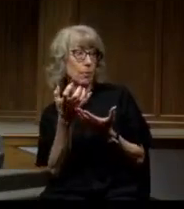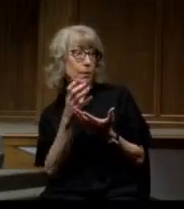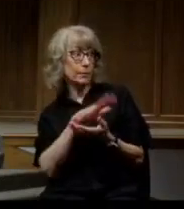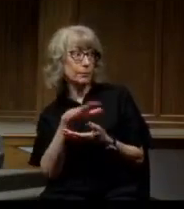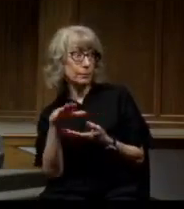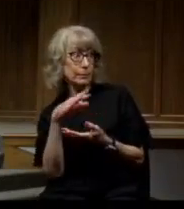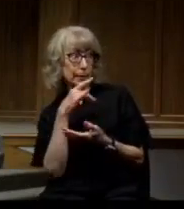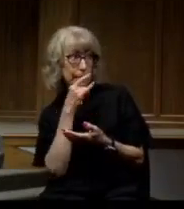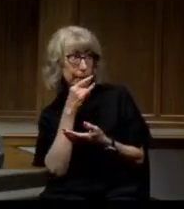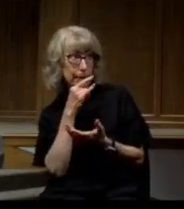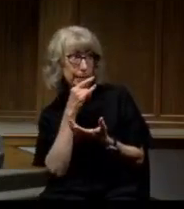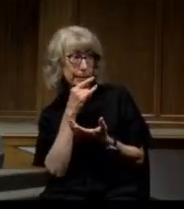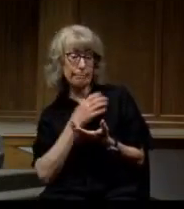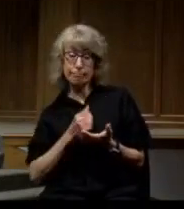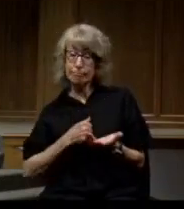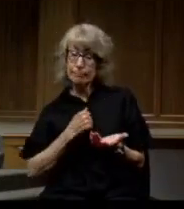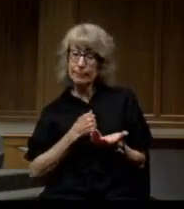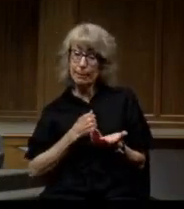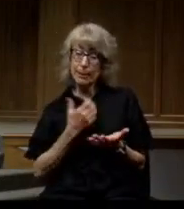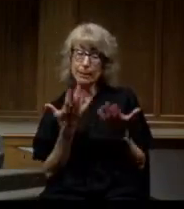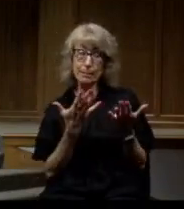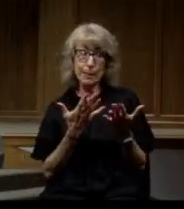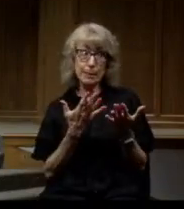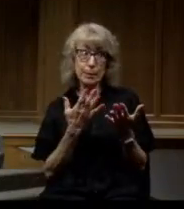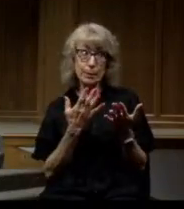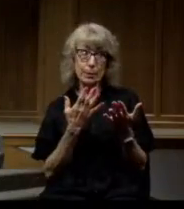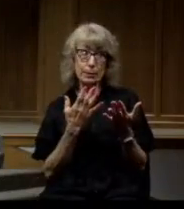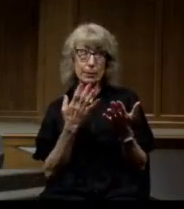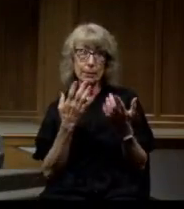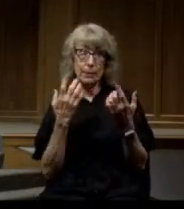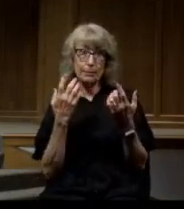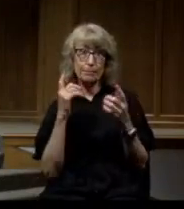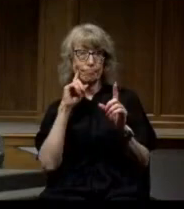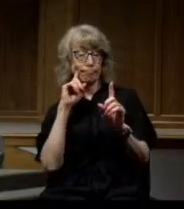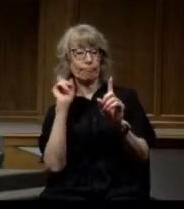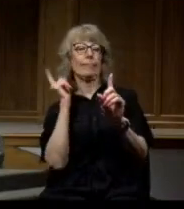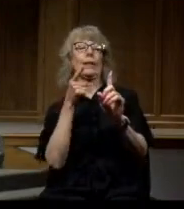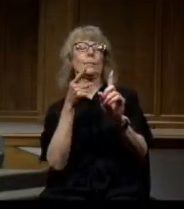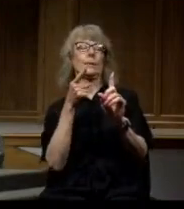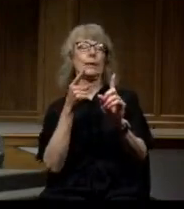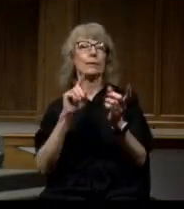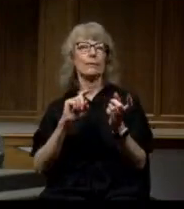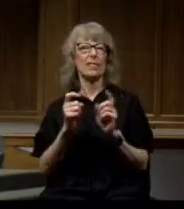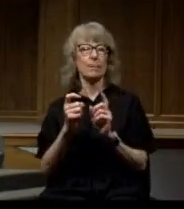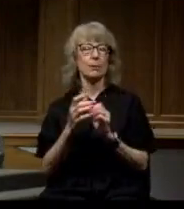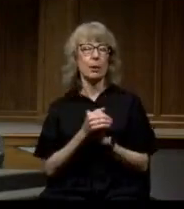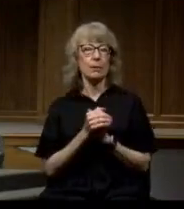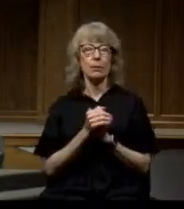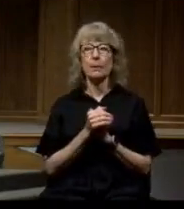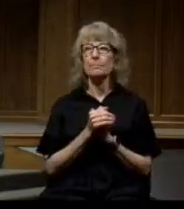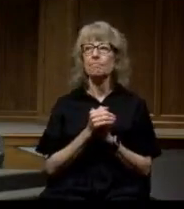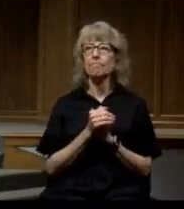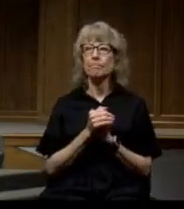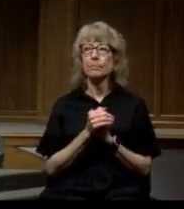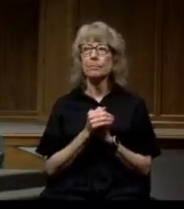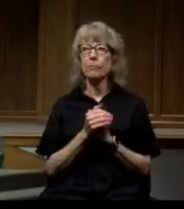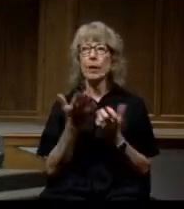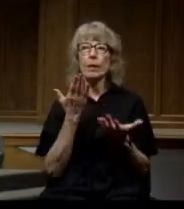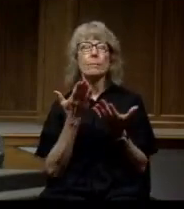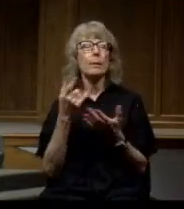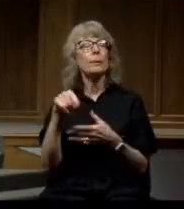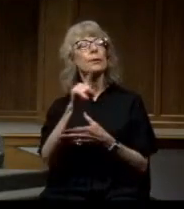No, you might want to temper your expectations. It's a grind. And then for those of you that find yourself in these